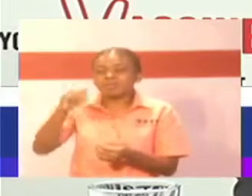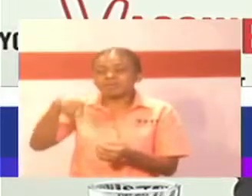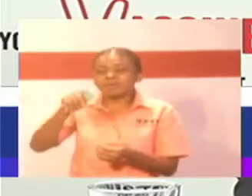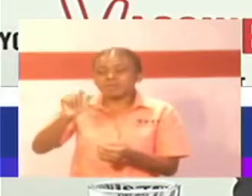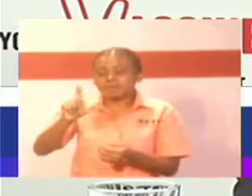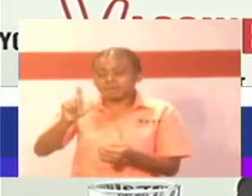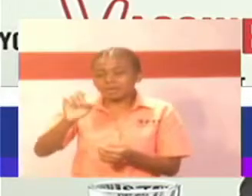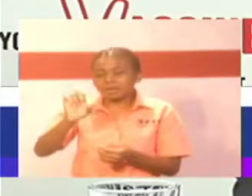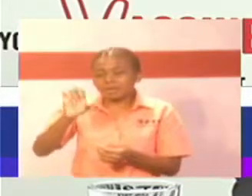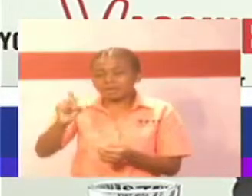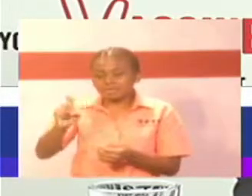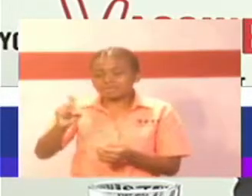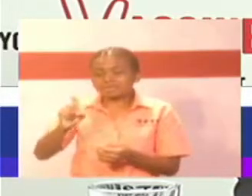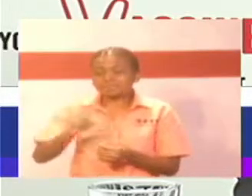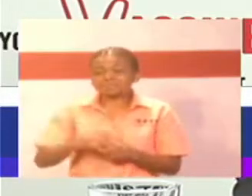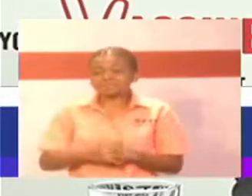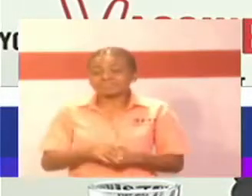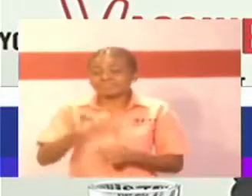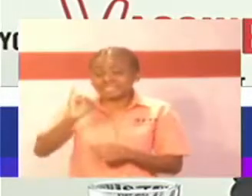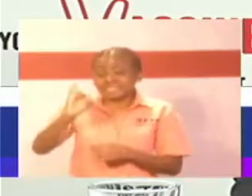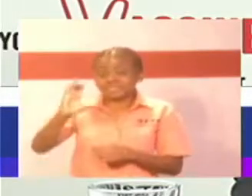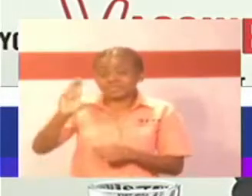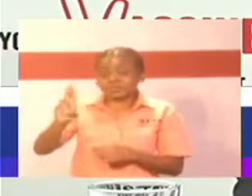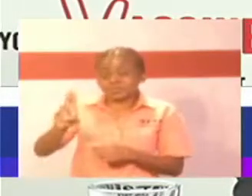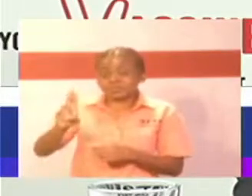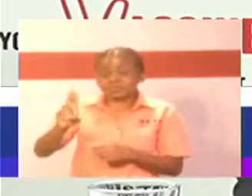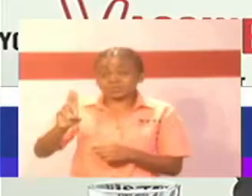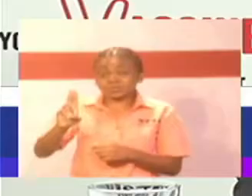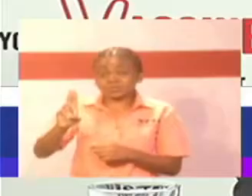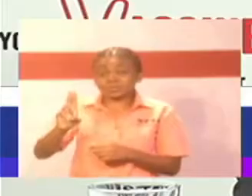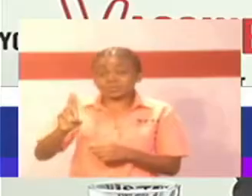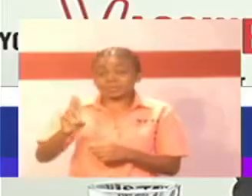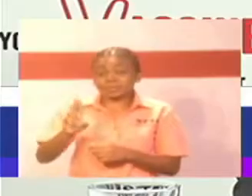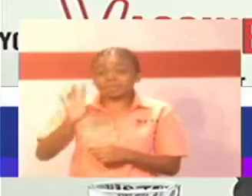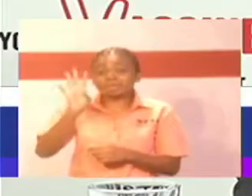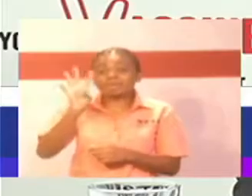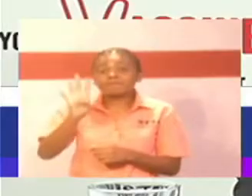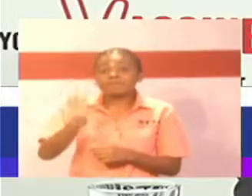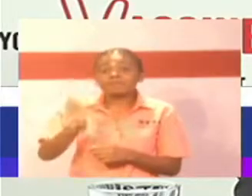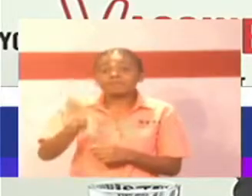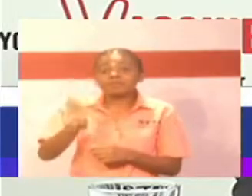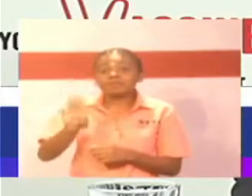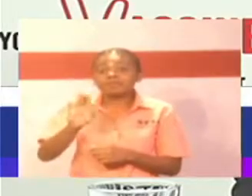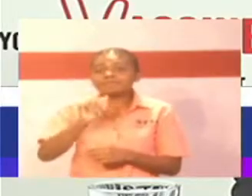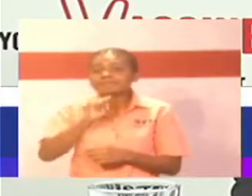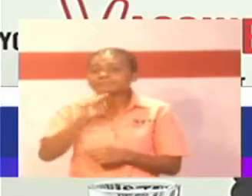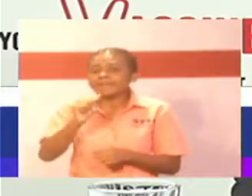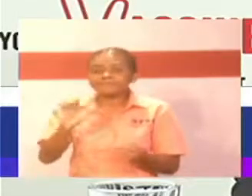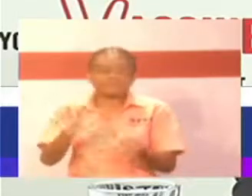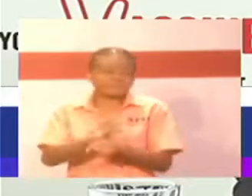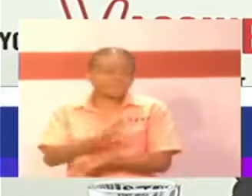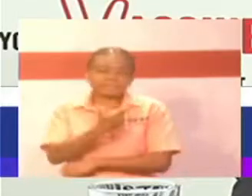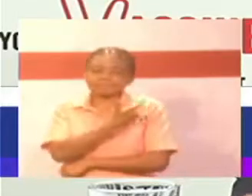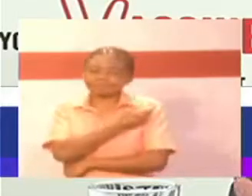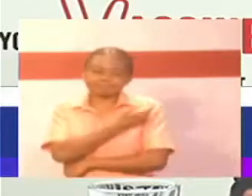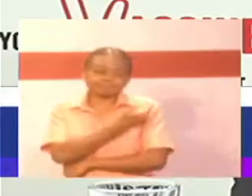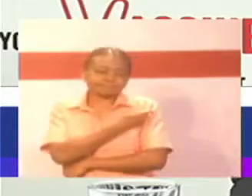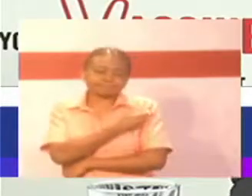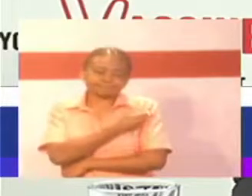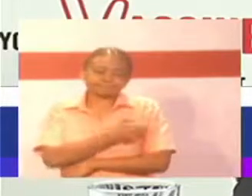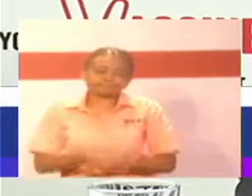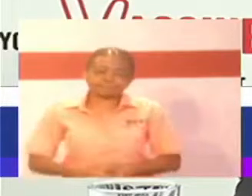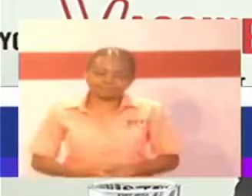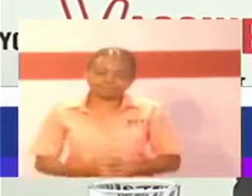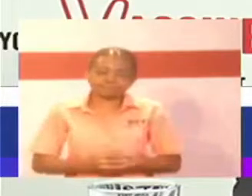COVID-19 patients in the ICU are occupied, 4 out of 4 not fully vaccinated. And I'd like to reiterate